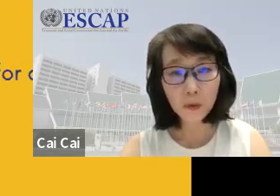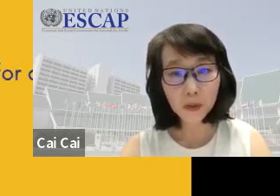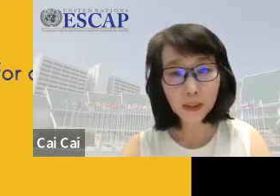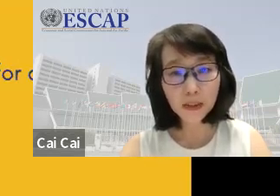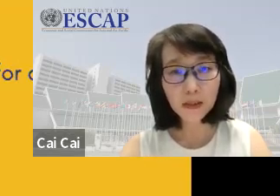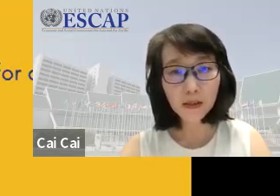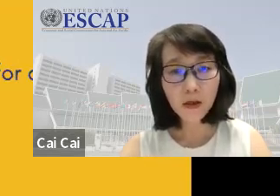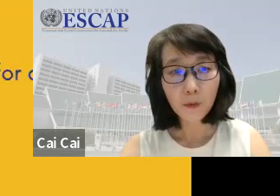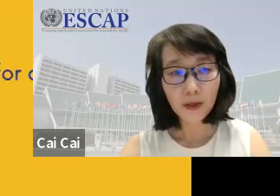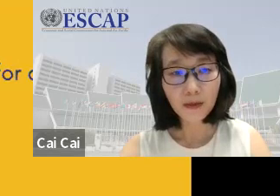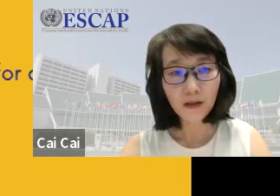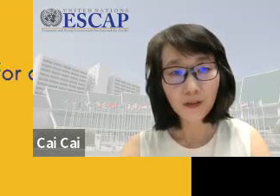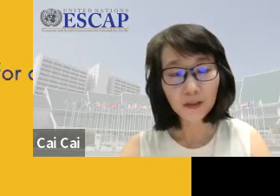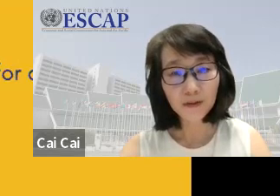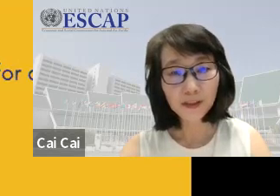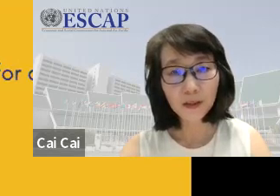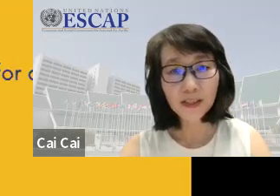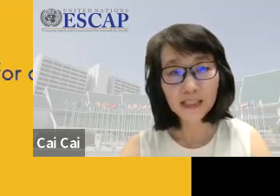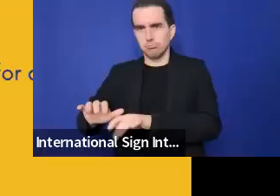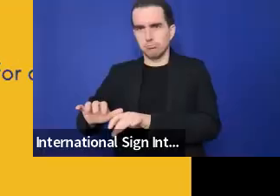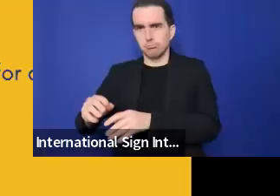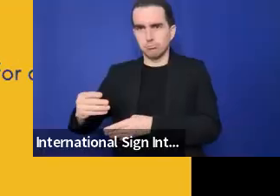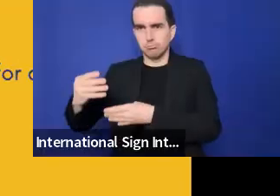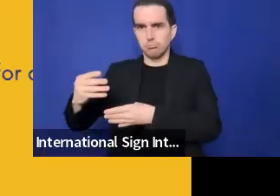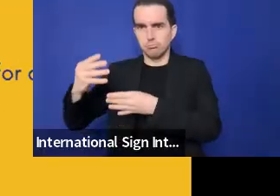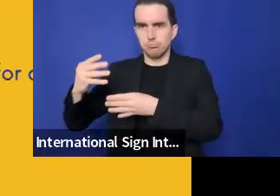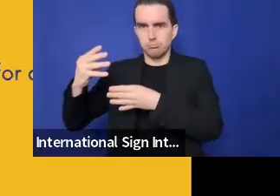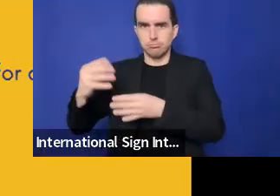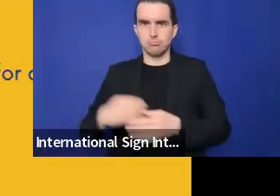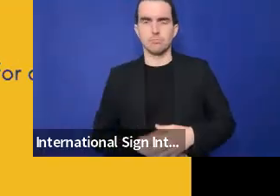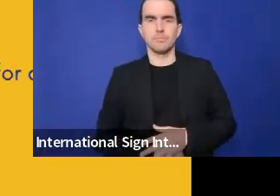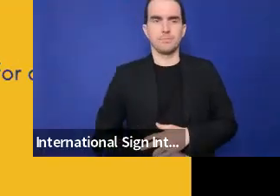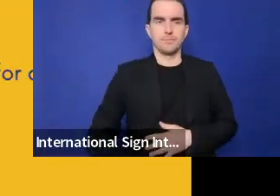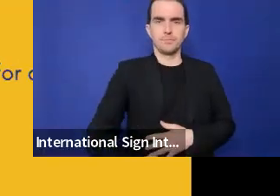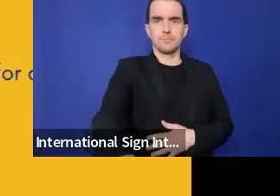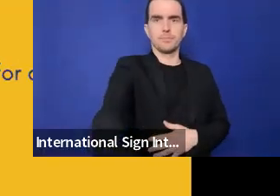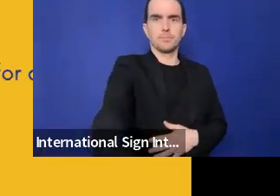is supported with various accessibility features.